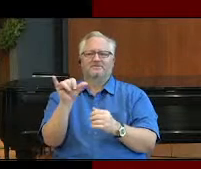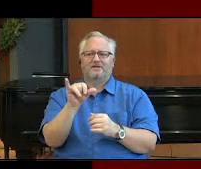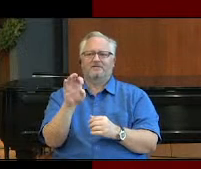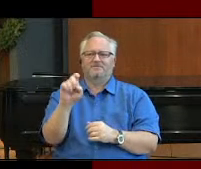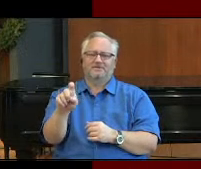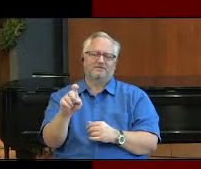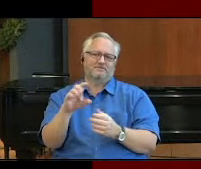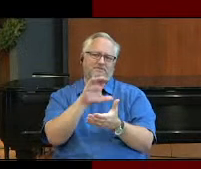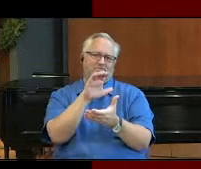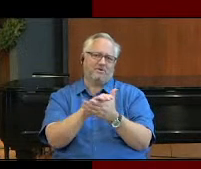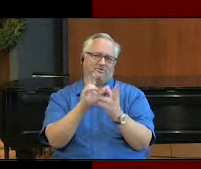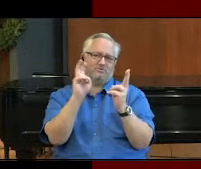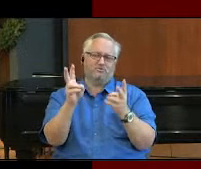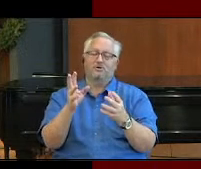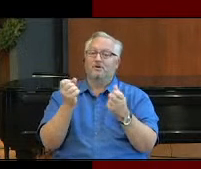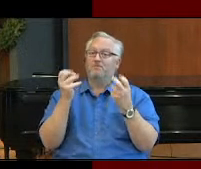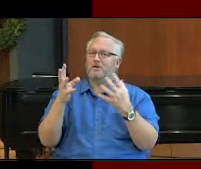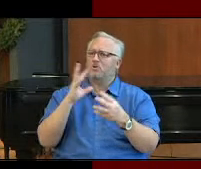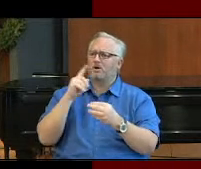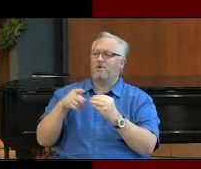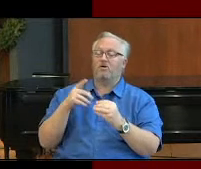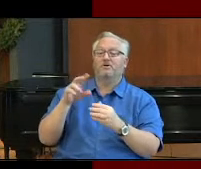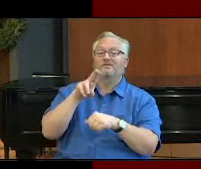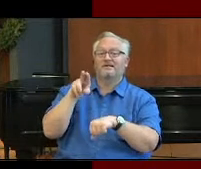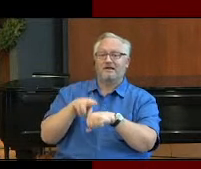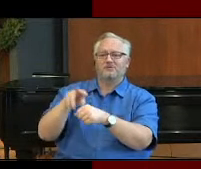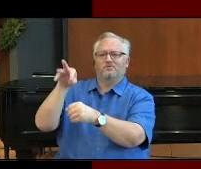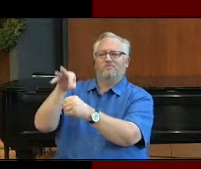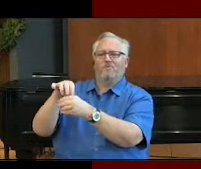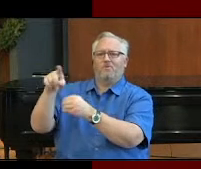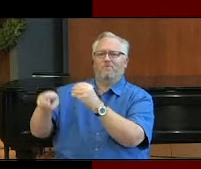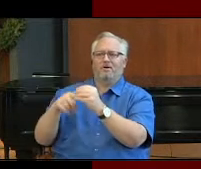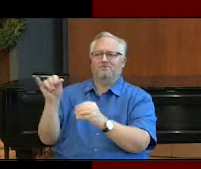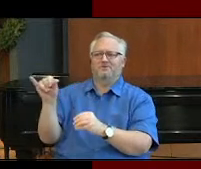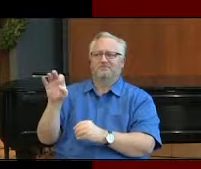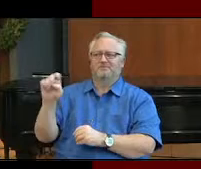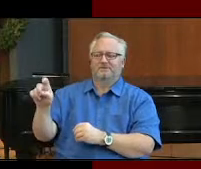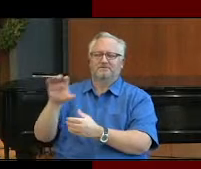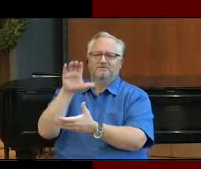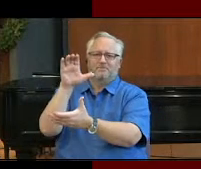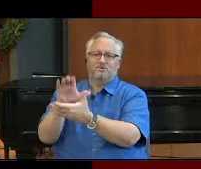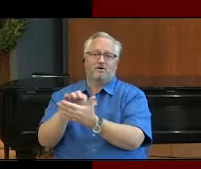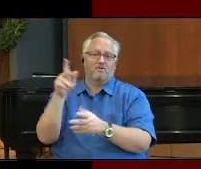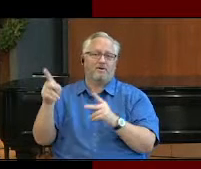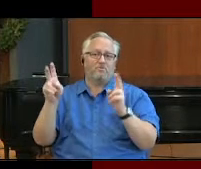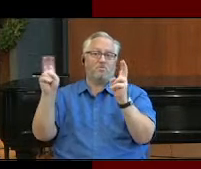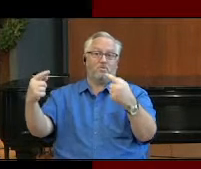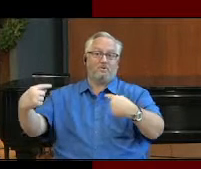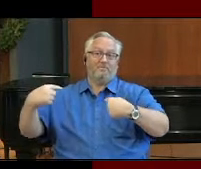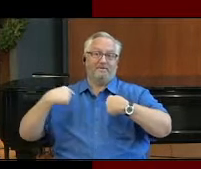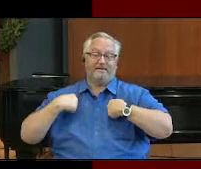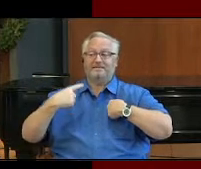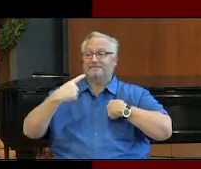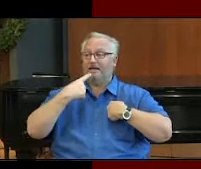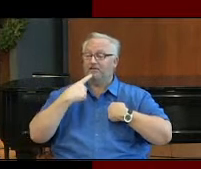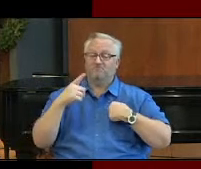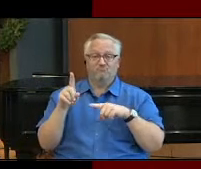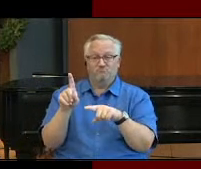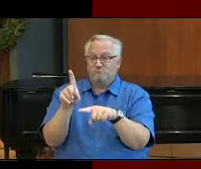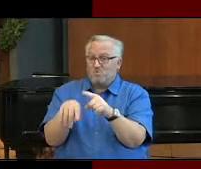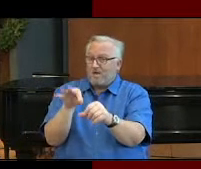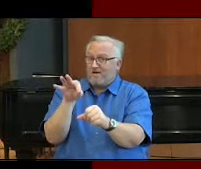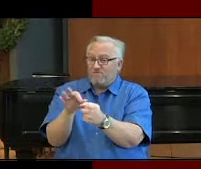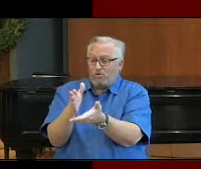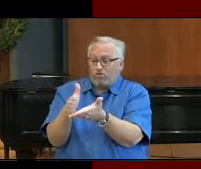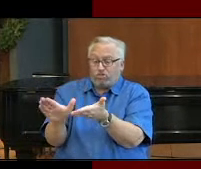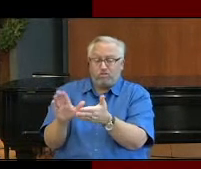many referred to the results of the national referendum on same-sex marriage. Others quoted me and said, "You can't vote